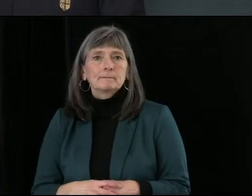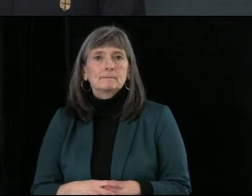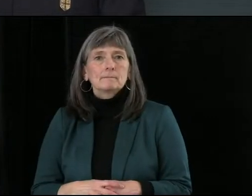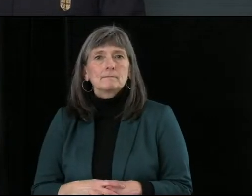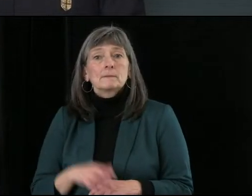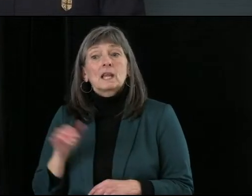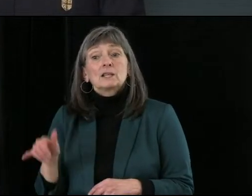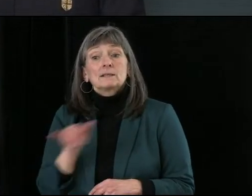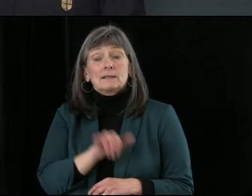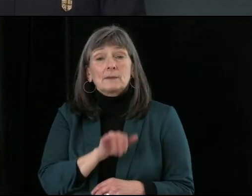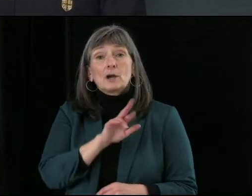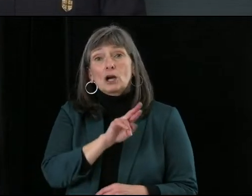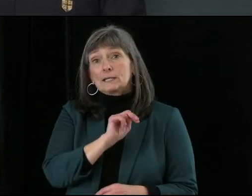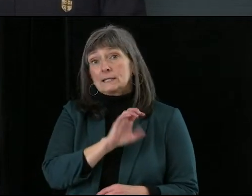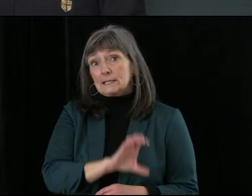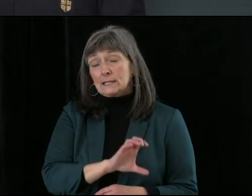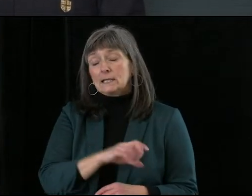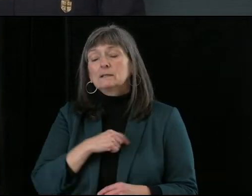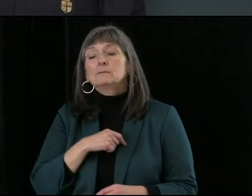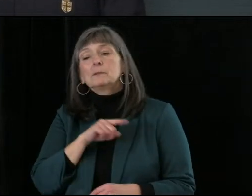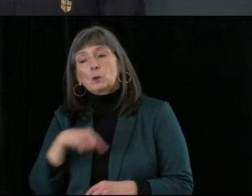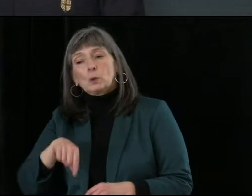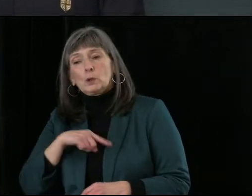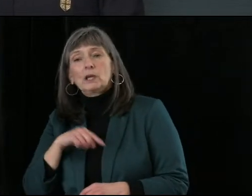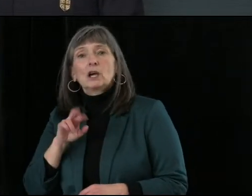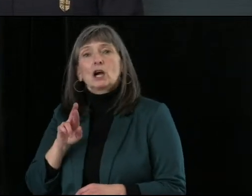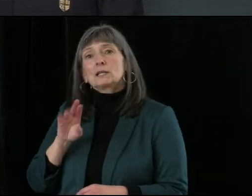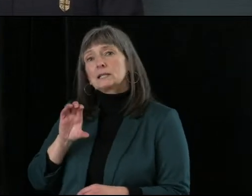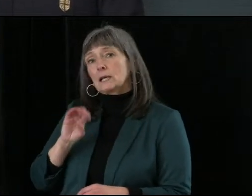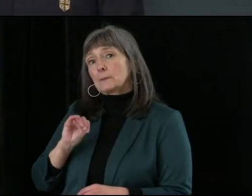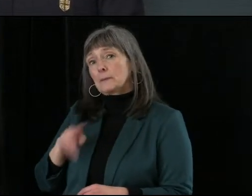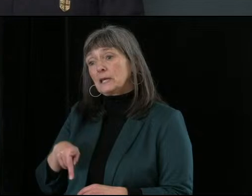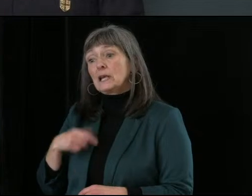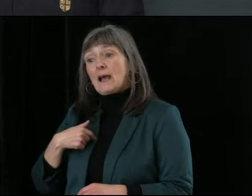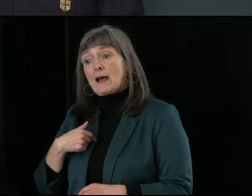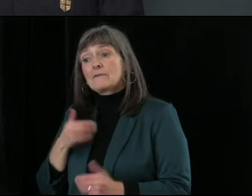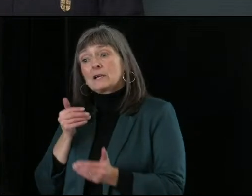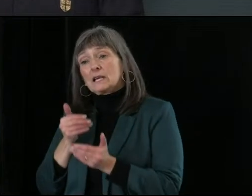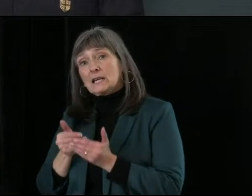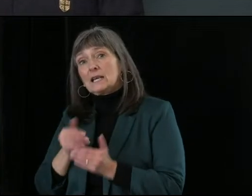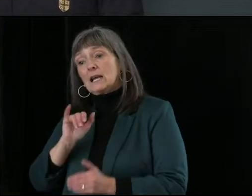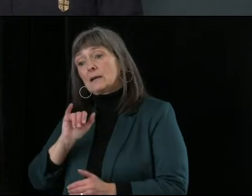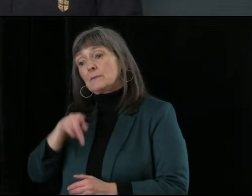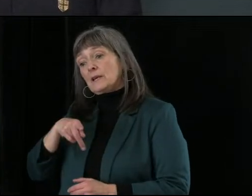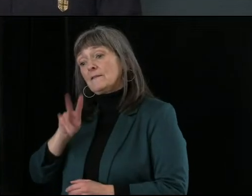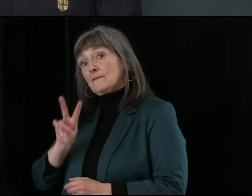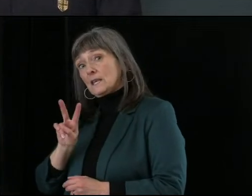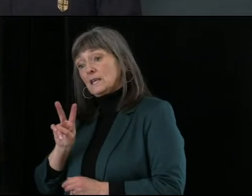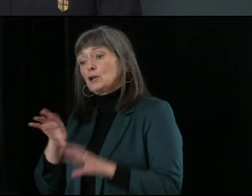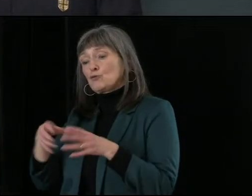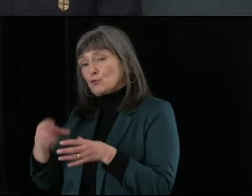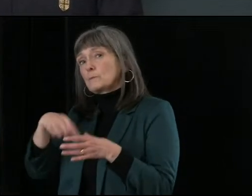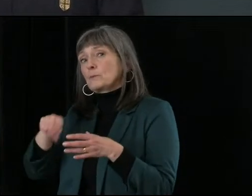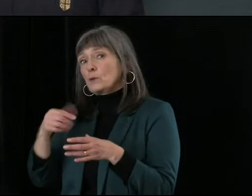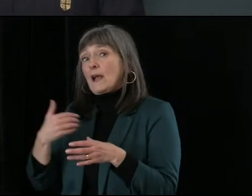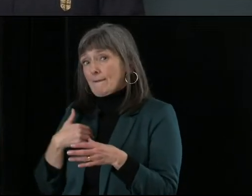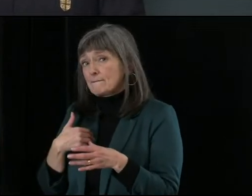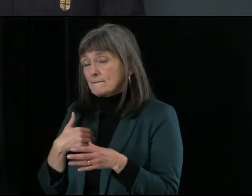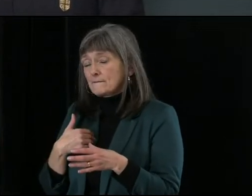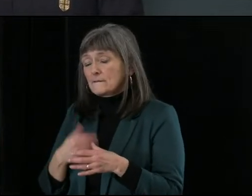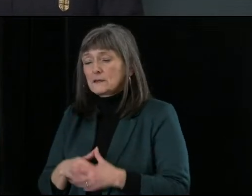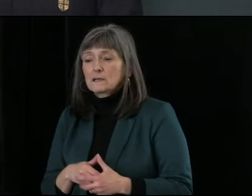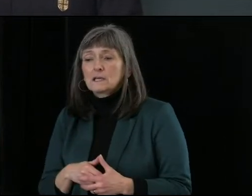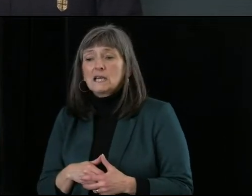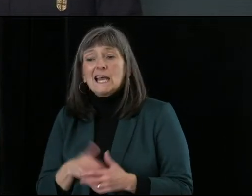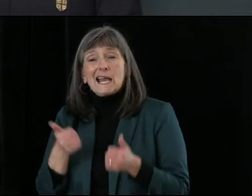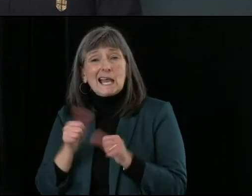the RNC, the RCMP as an intimate partner violence IPV unit that examines